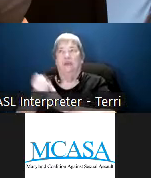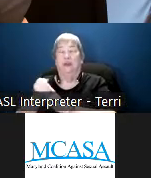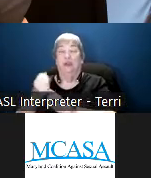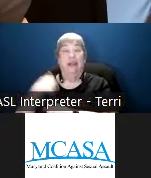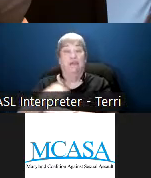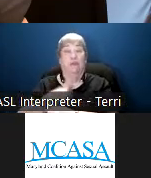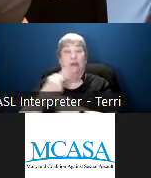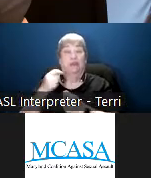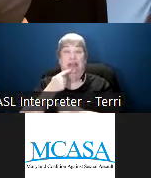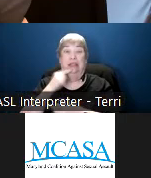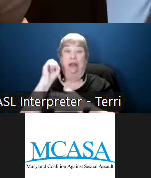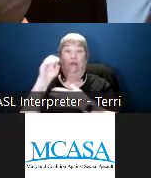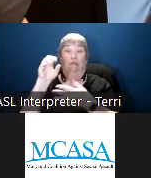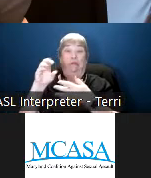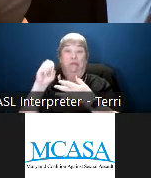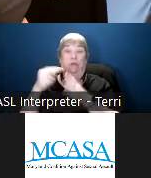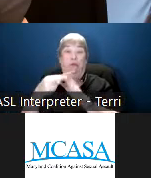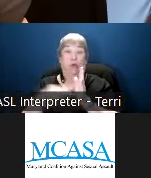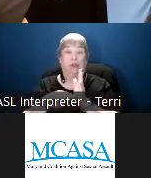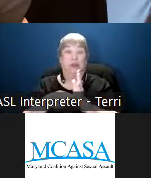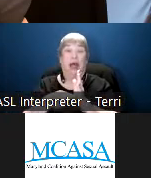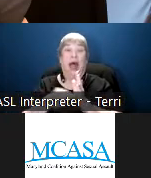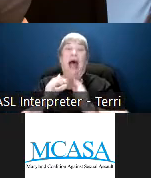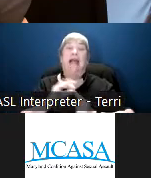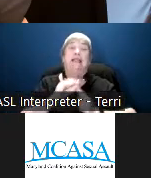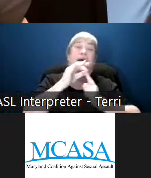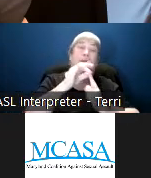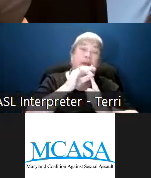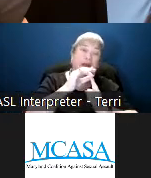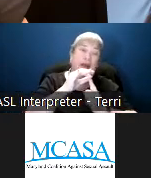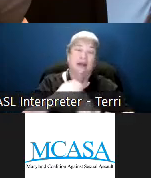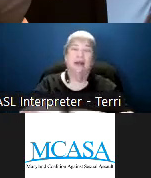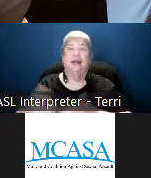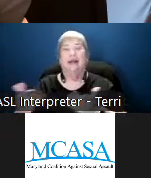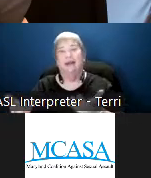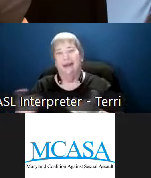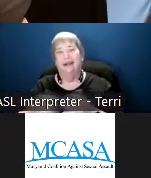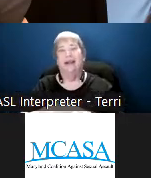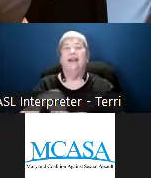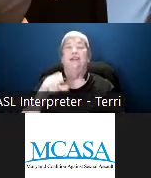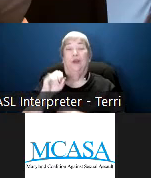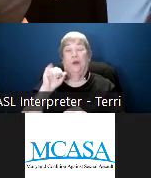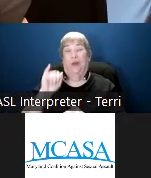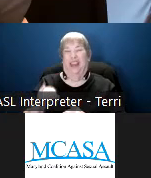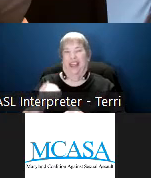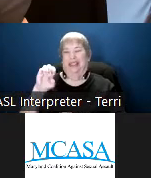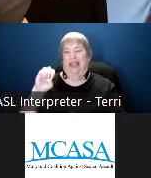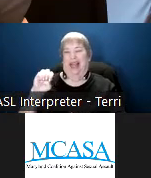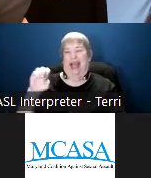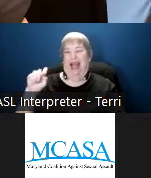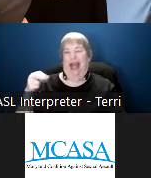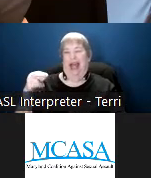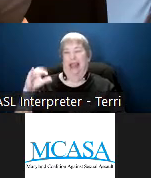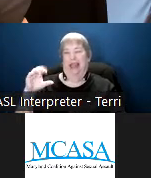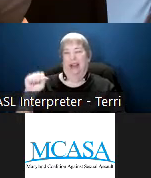of rules, there will be an exception. So, our ethical compass is a guide for you to make